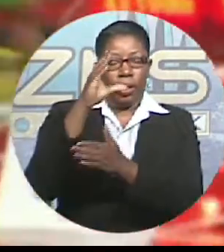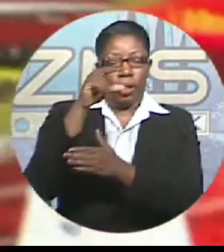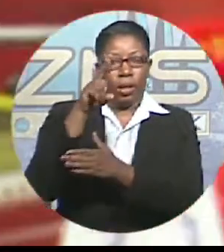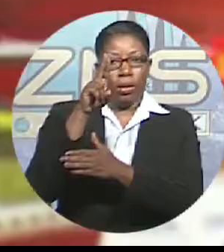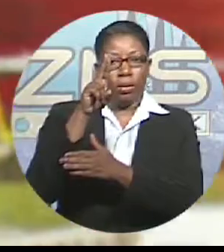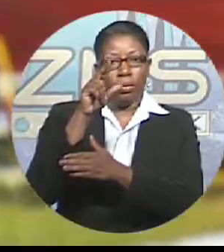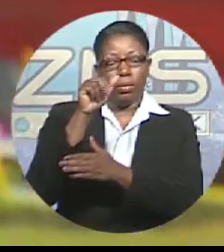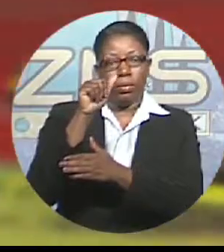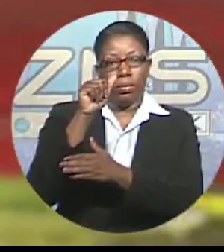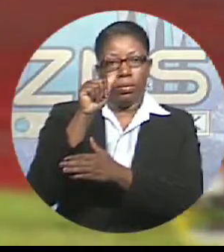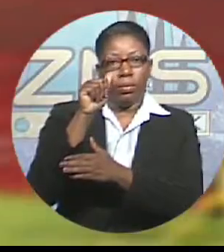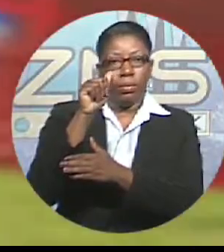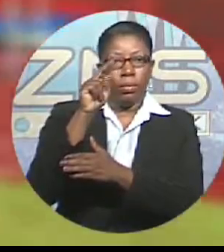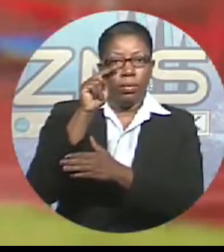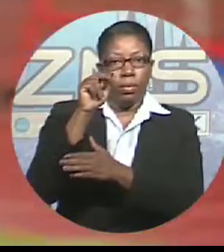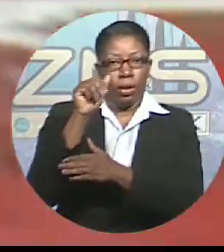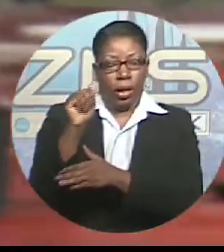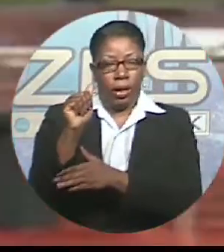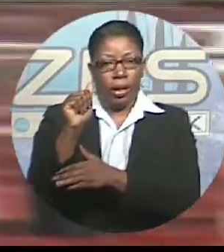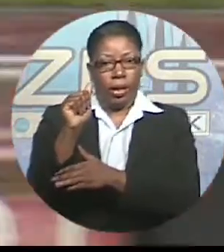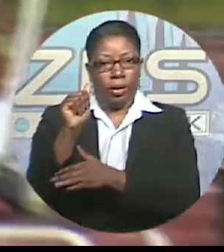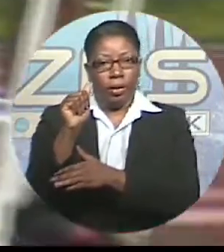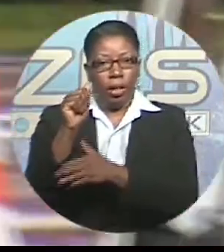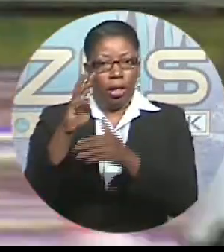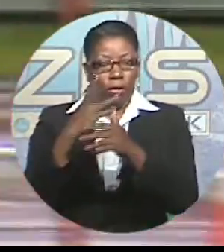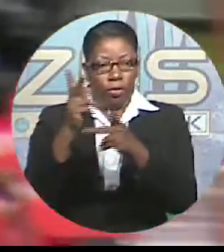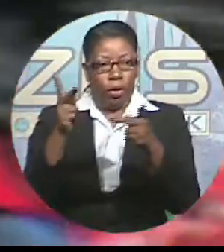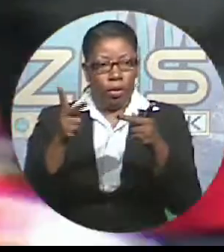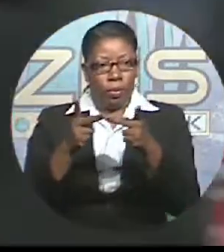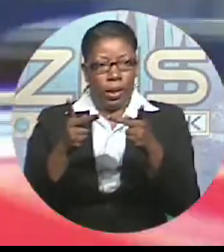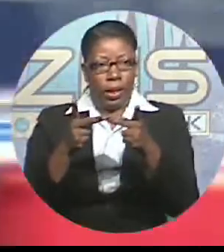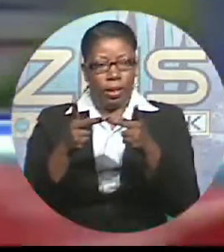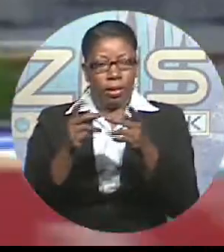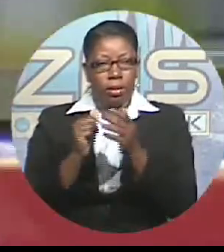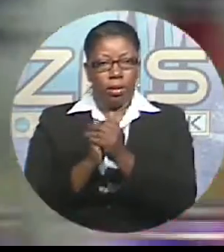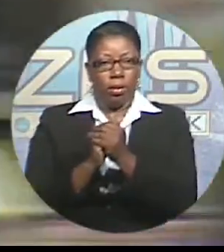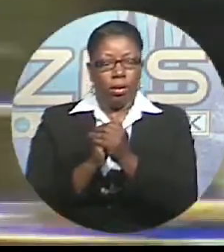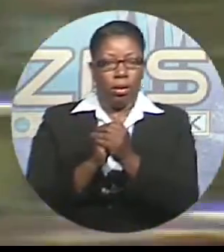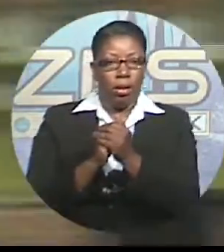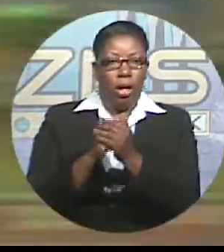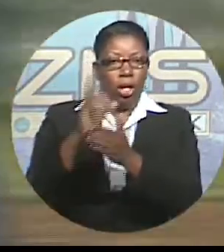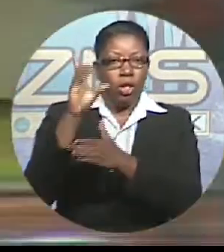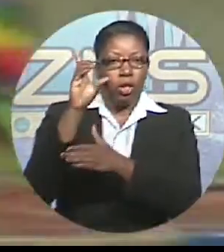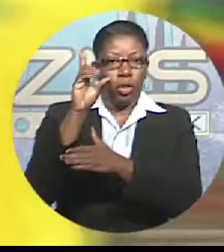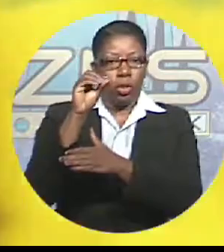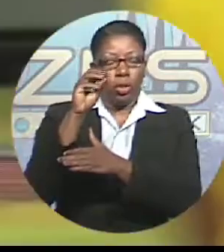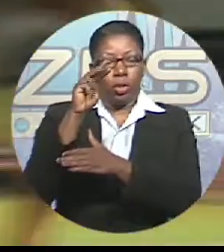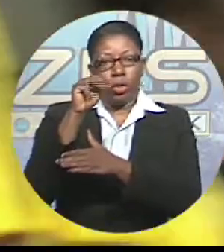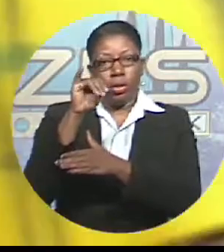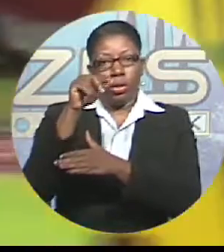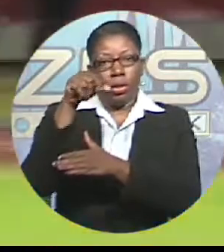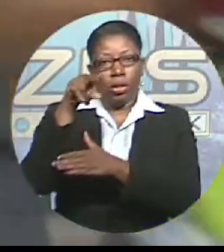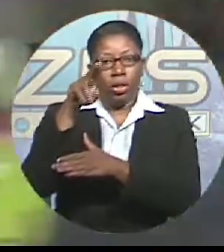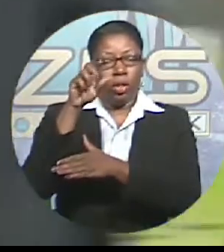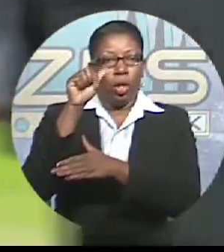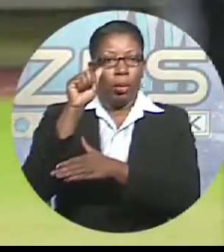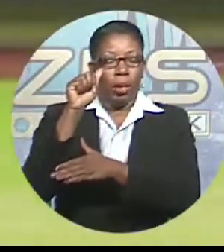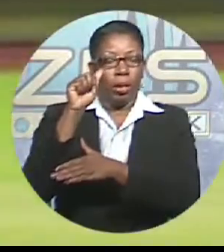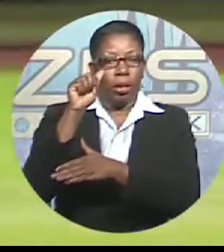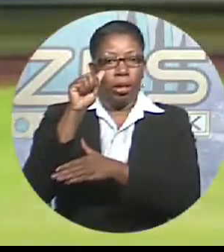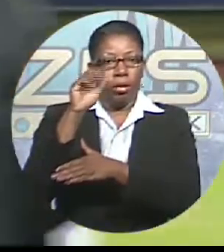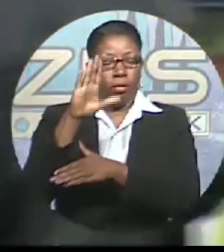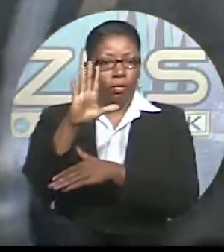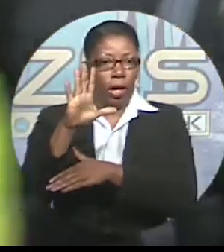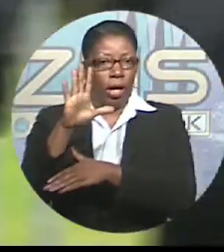overall. Guadeloupe is in 5th with 2 gold and 5 bronze medals. Dominica has 2 gold medals. The Bahamas look to make up ground in